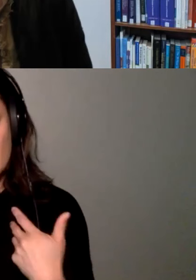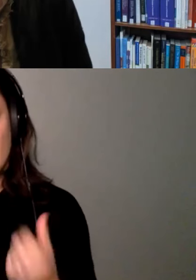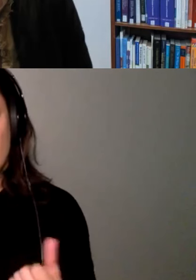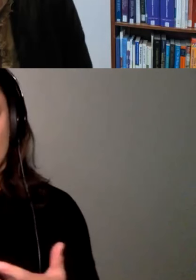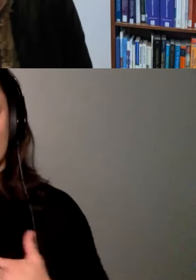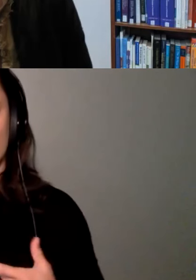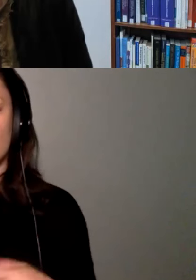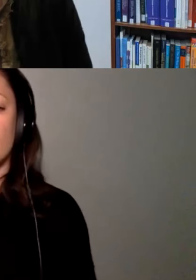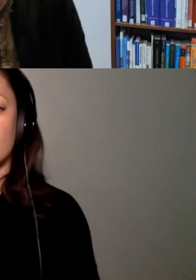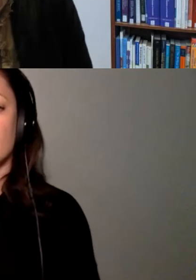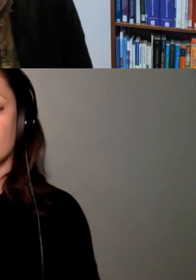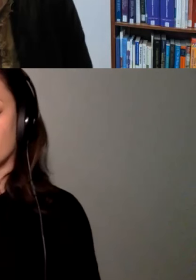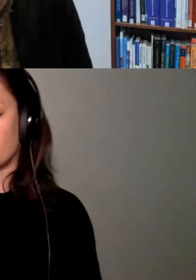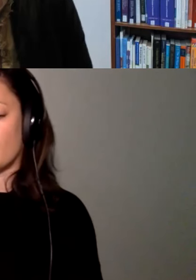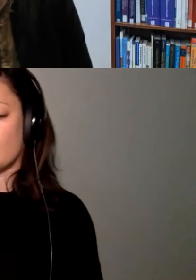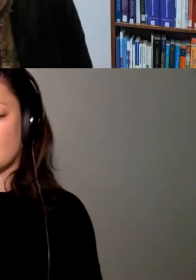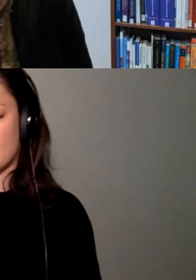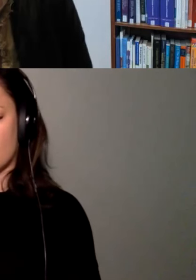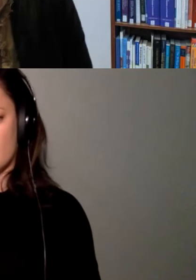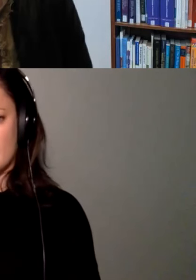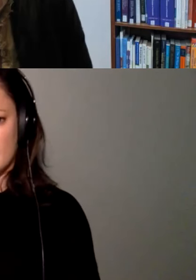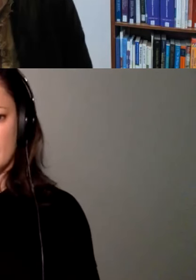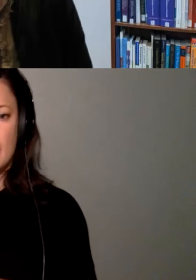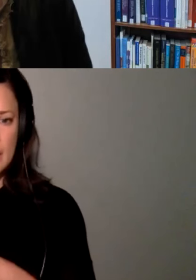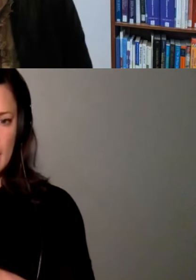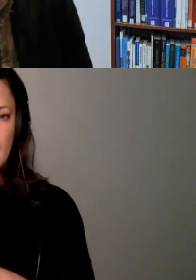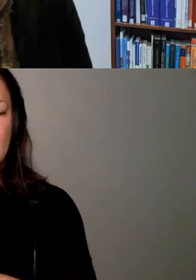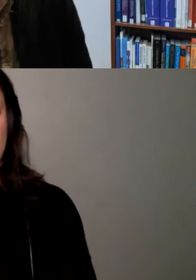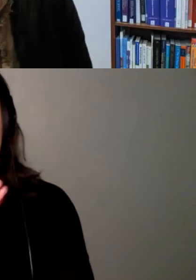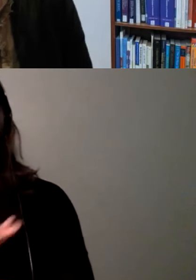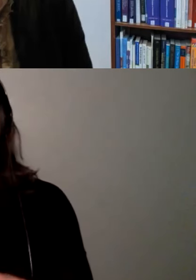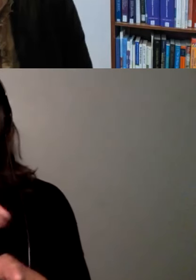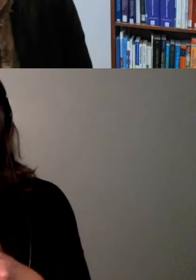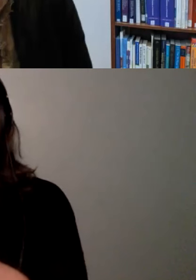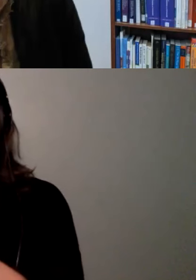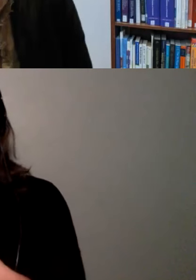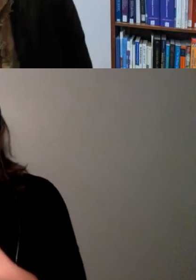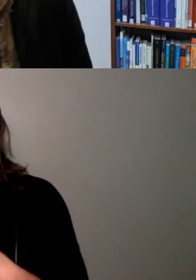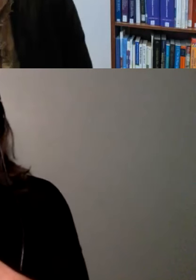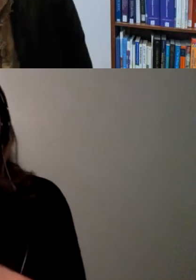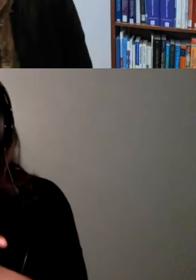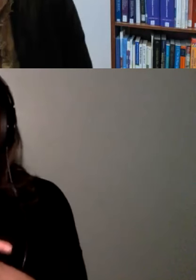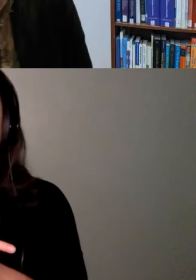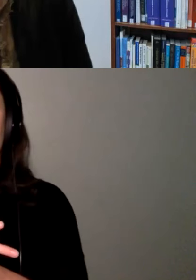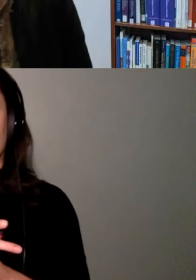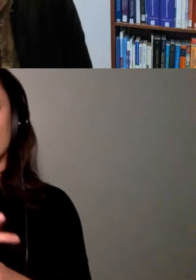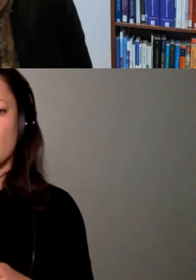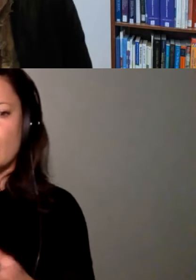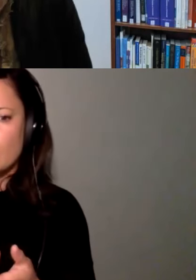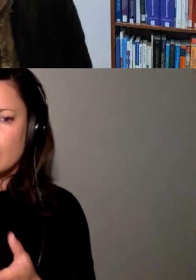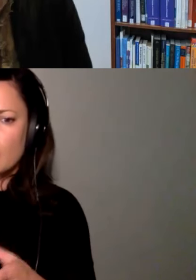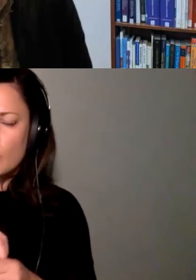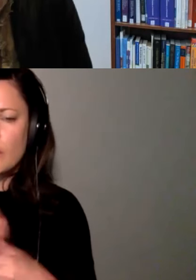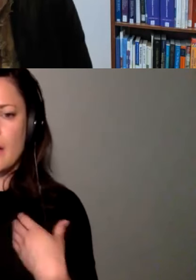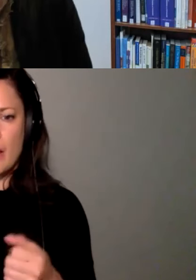Collaborative care. A multidisciplinary approach involving healthcare providers, mental health professionals,